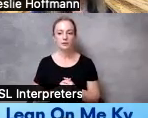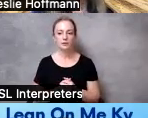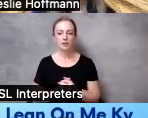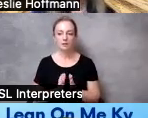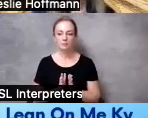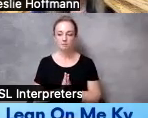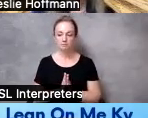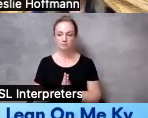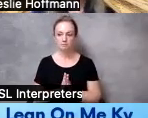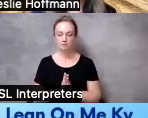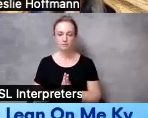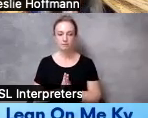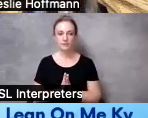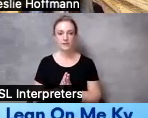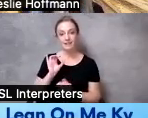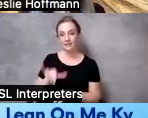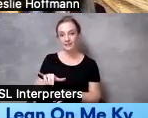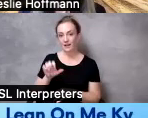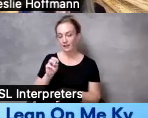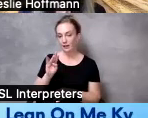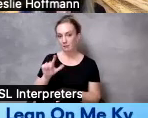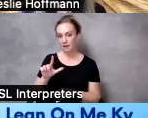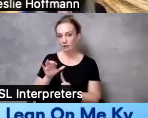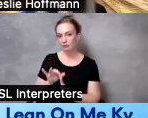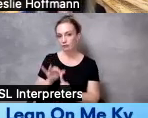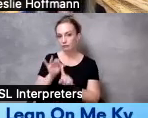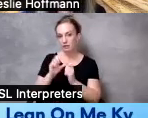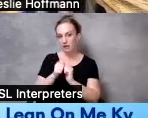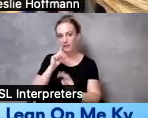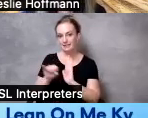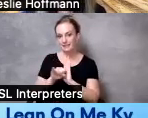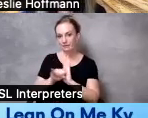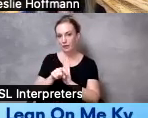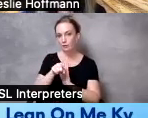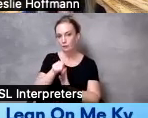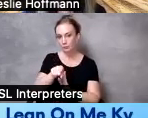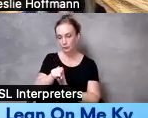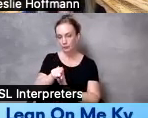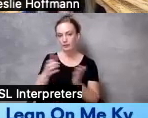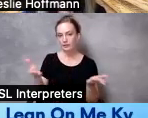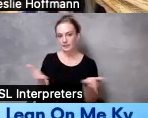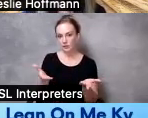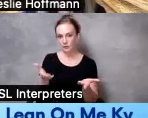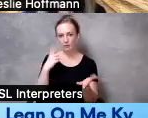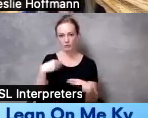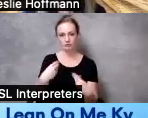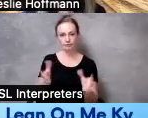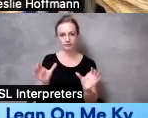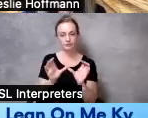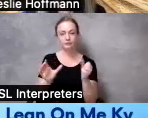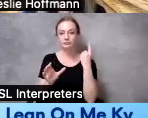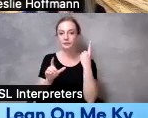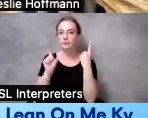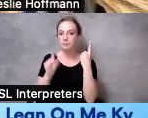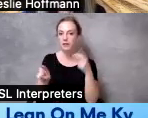And that email address is the unique identifier used to track attendance for certificates. So you must